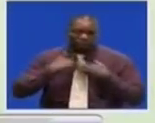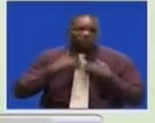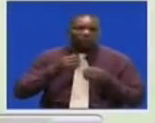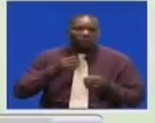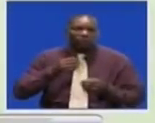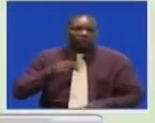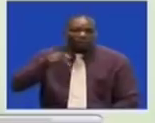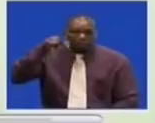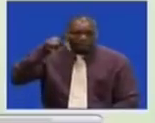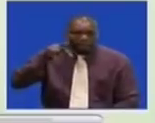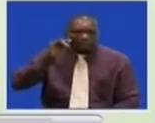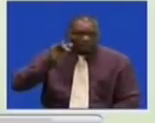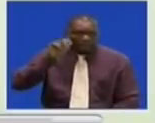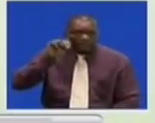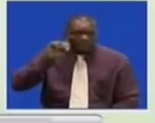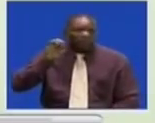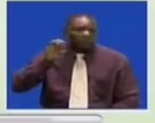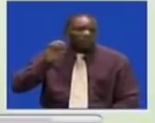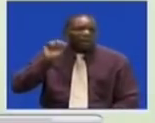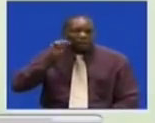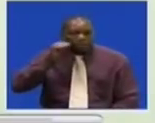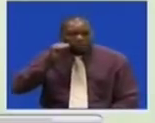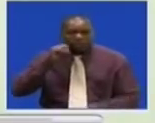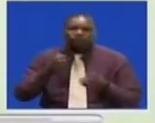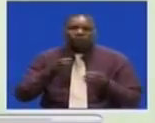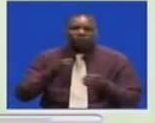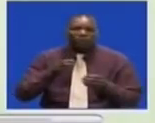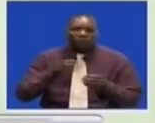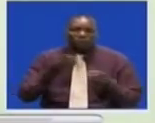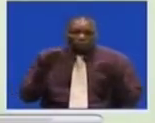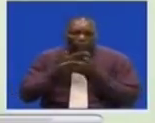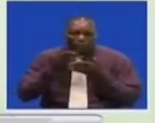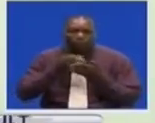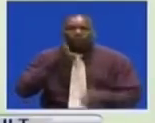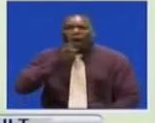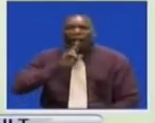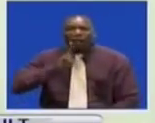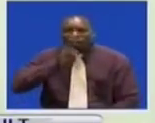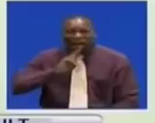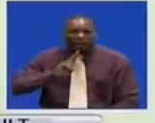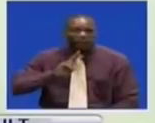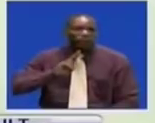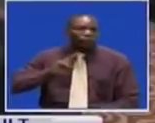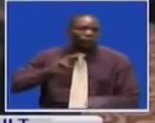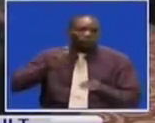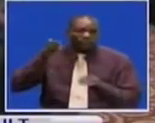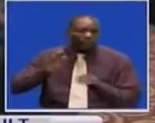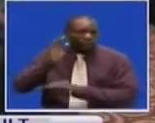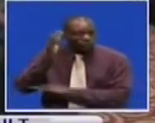high quality organic honey from our natural forests. We produce a lot of maize